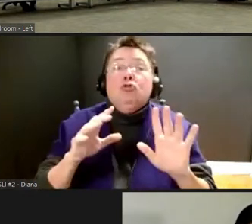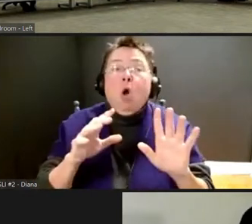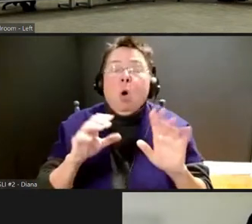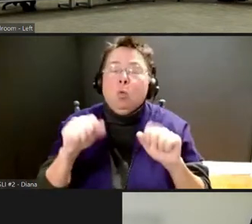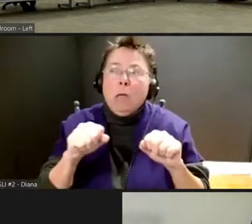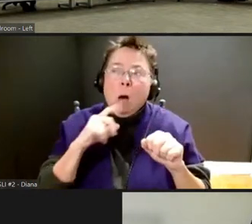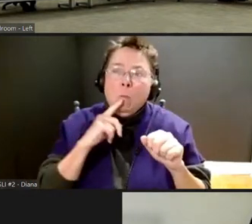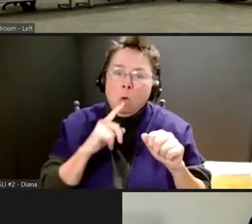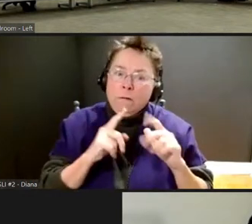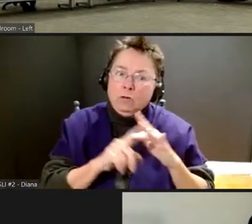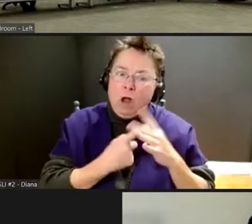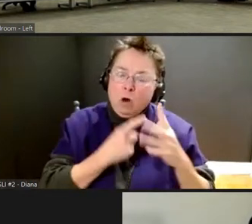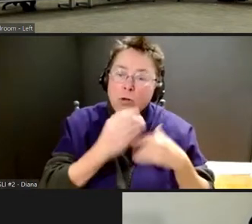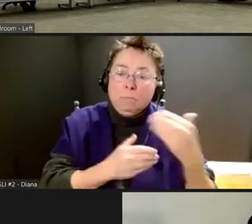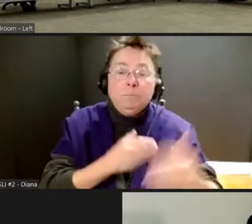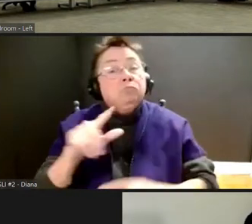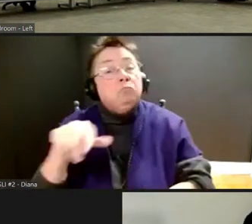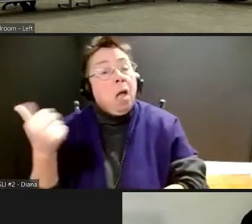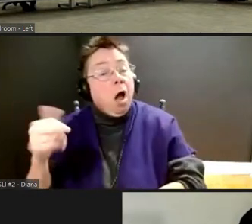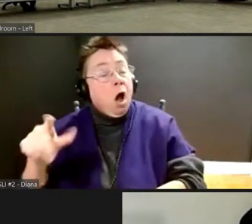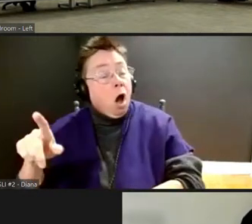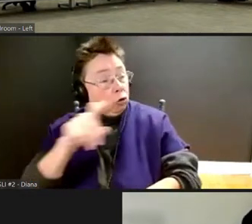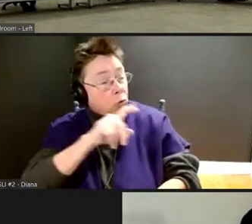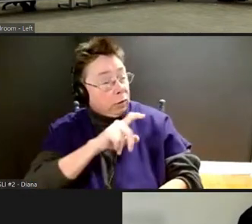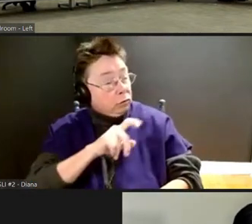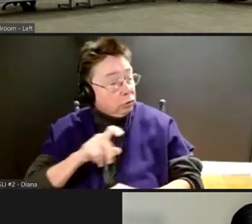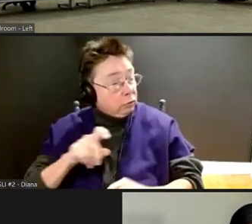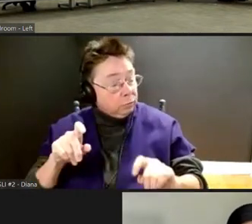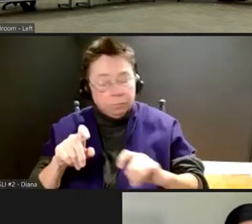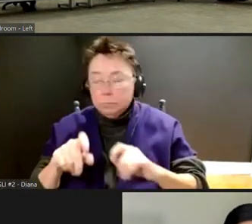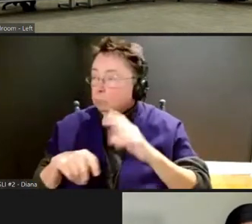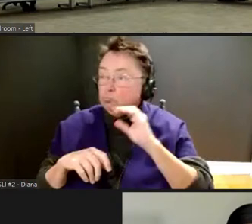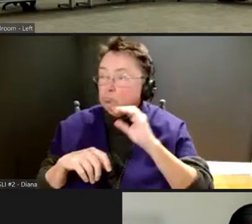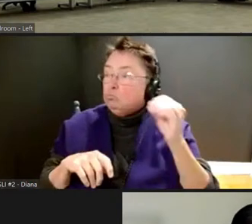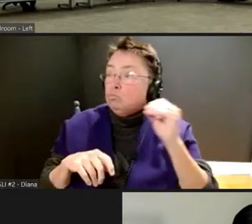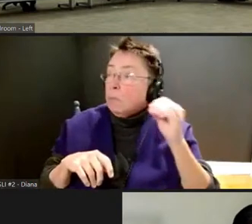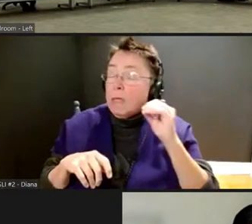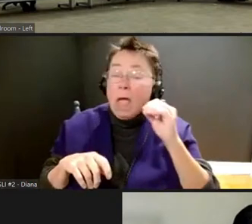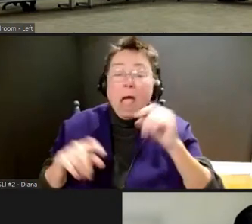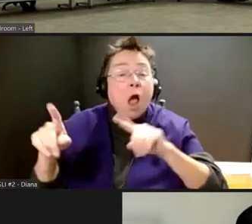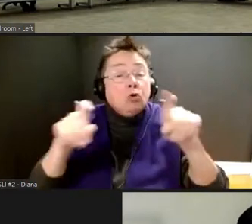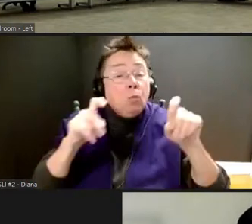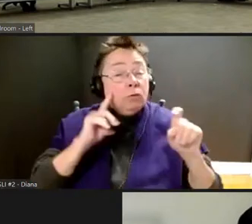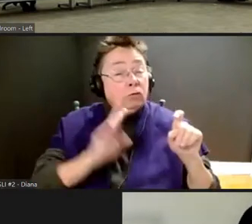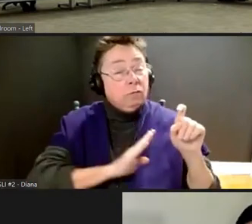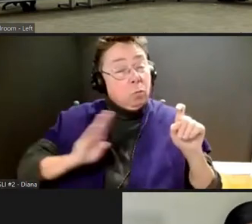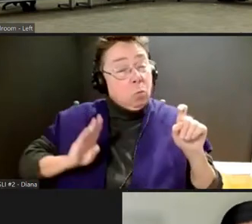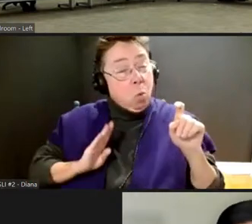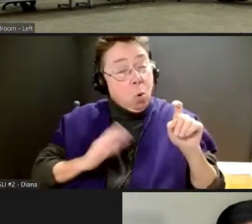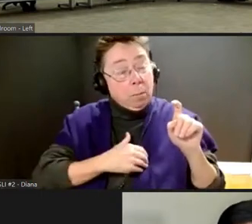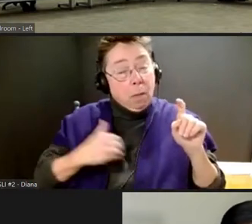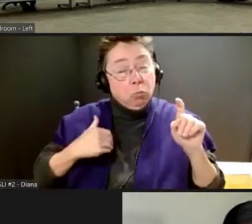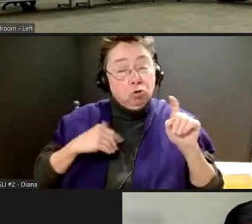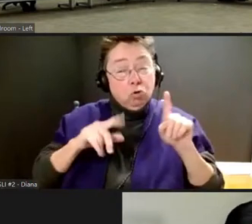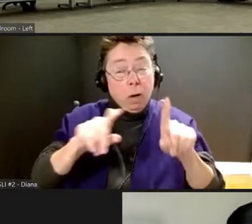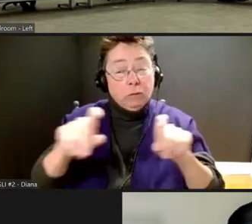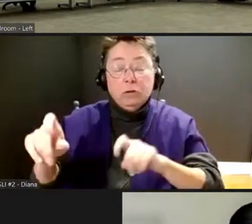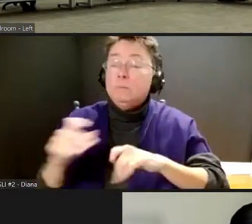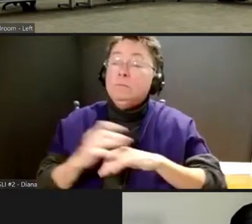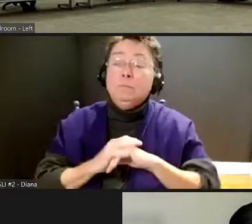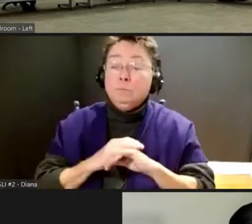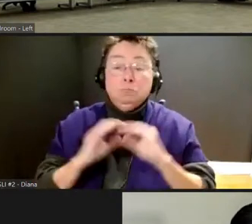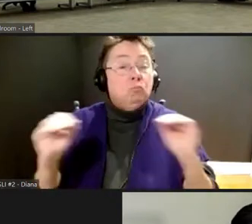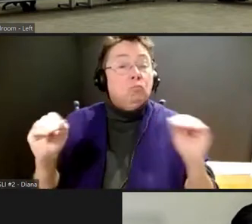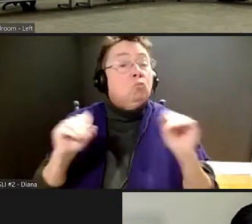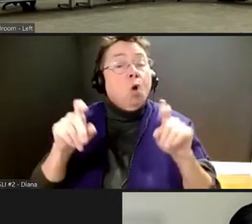thank you. Any other questions? No question. Any questions from any board members? There's no question, Chairman